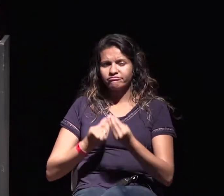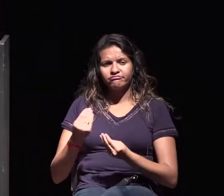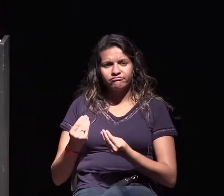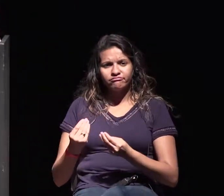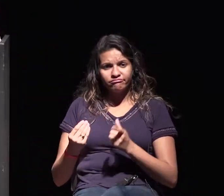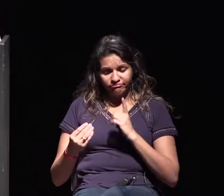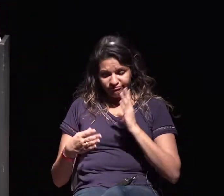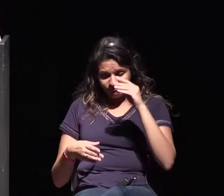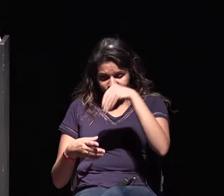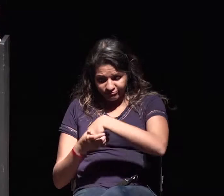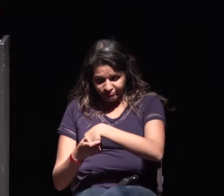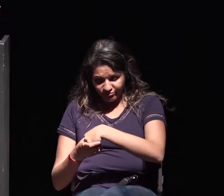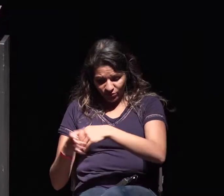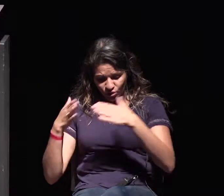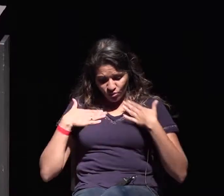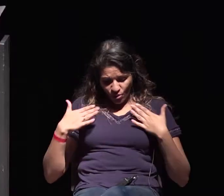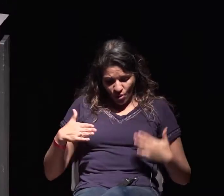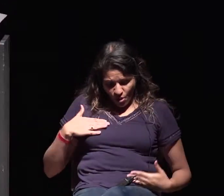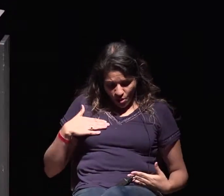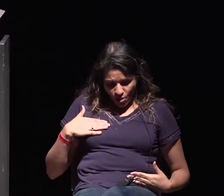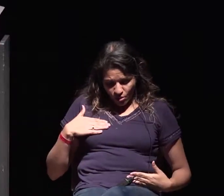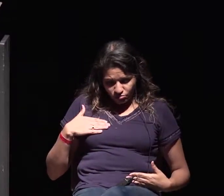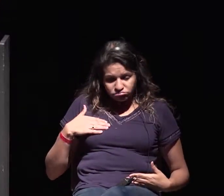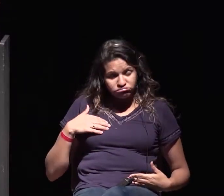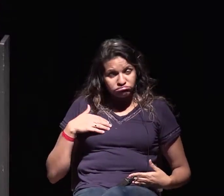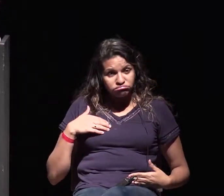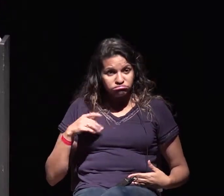fosters antibodies.